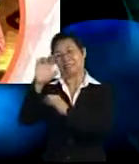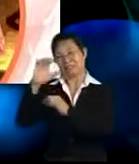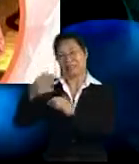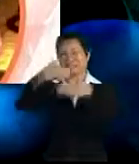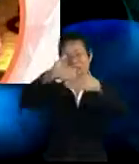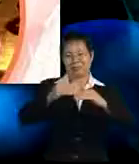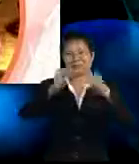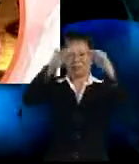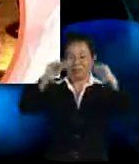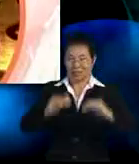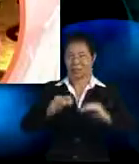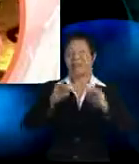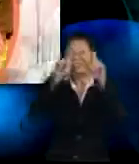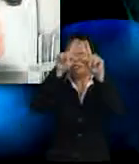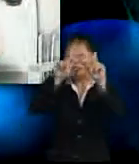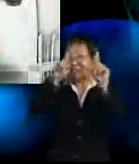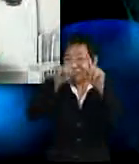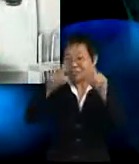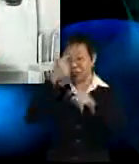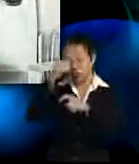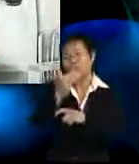Next, test for glucose.